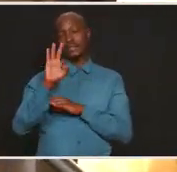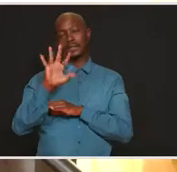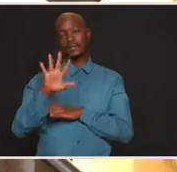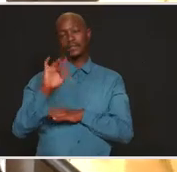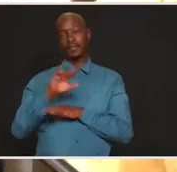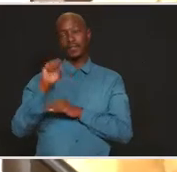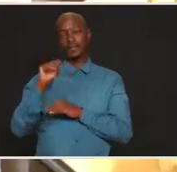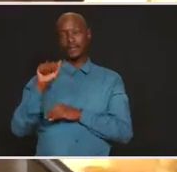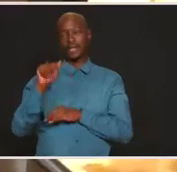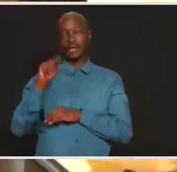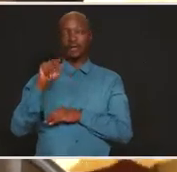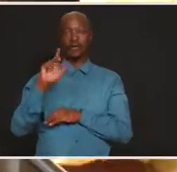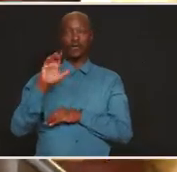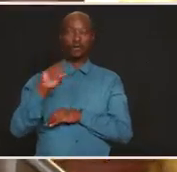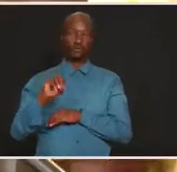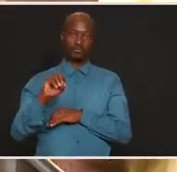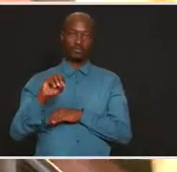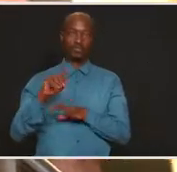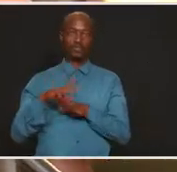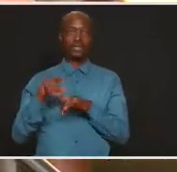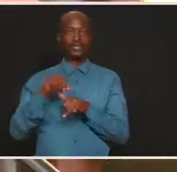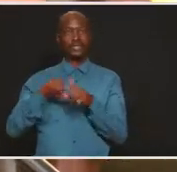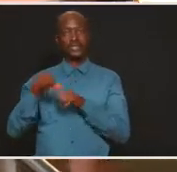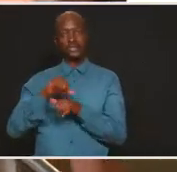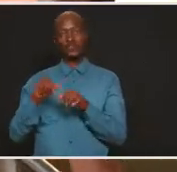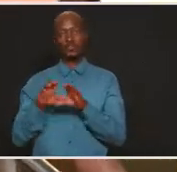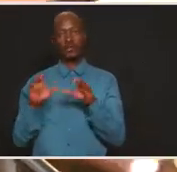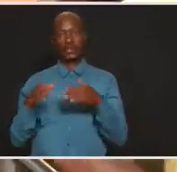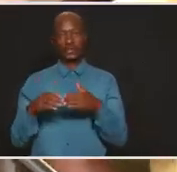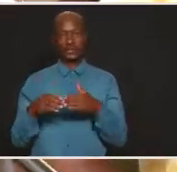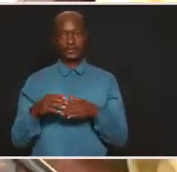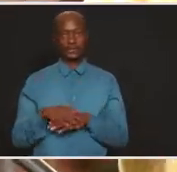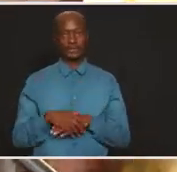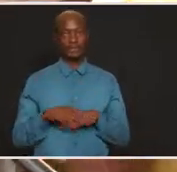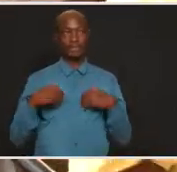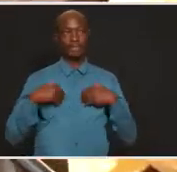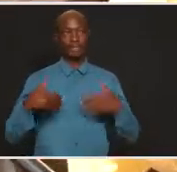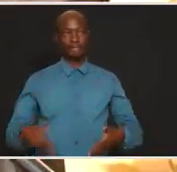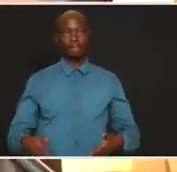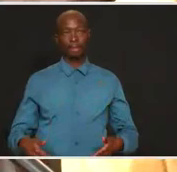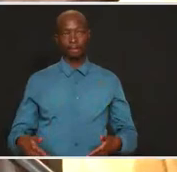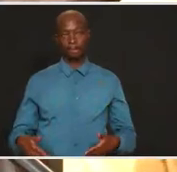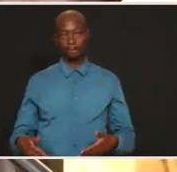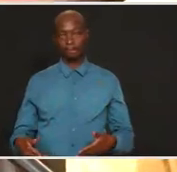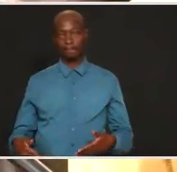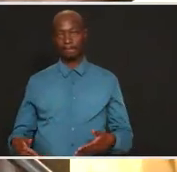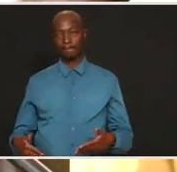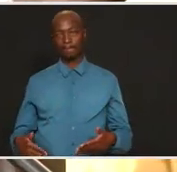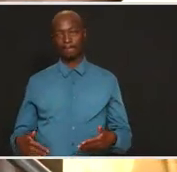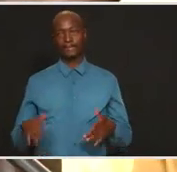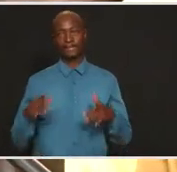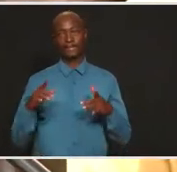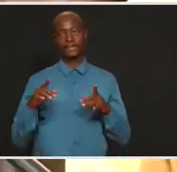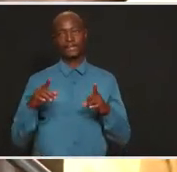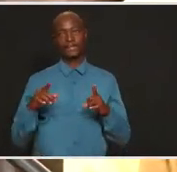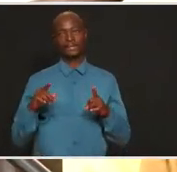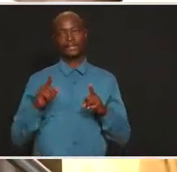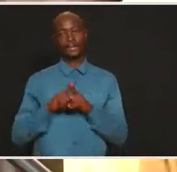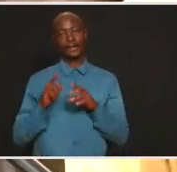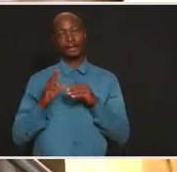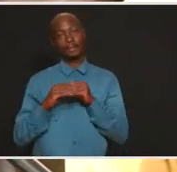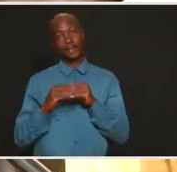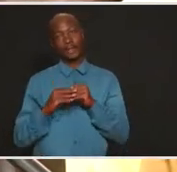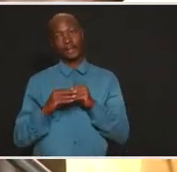as an organization a civil organization um I'm here uh not to as a song called a